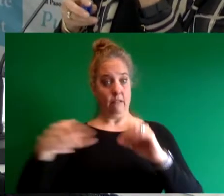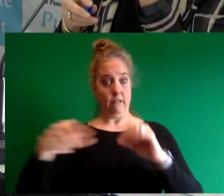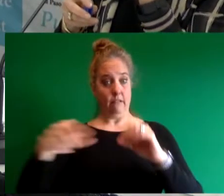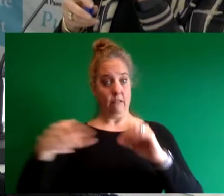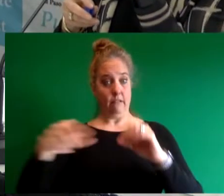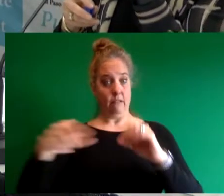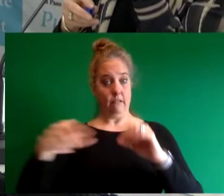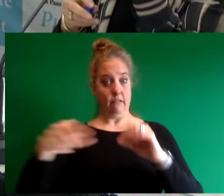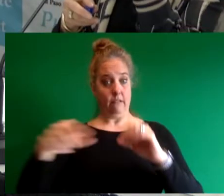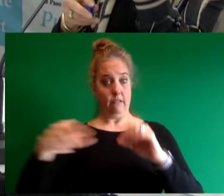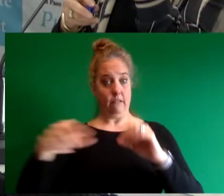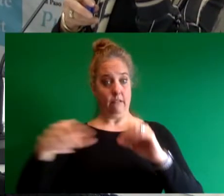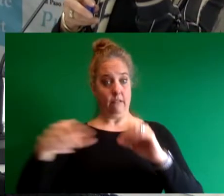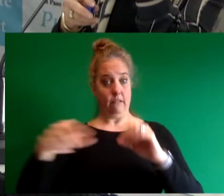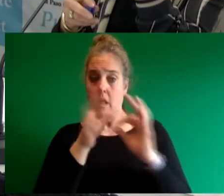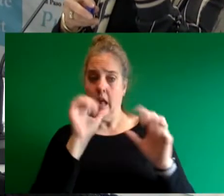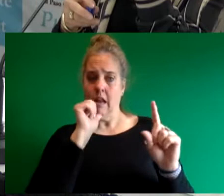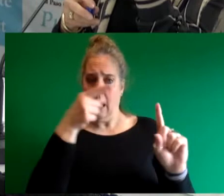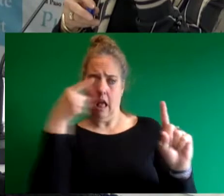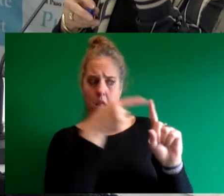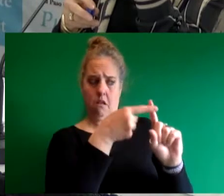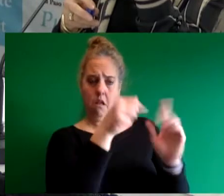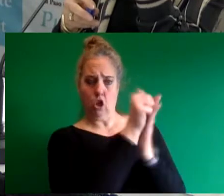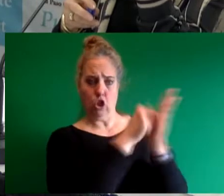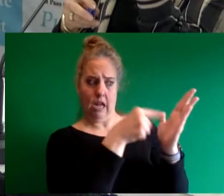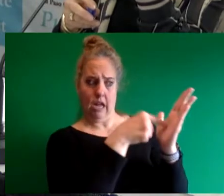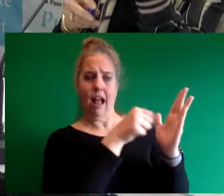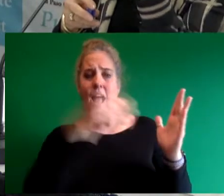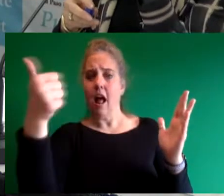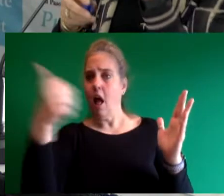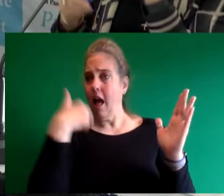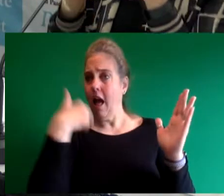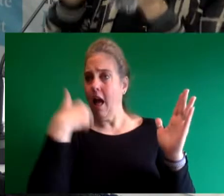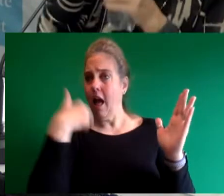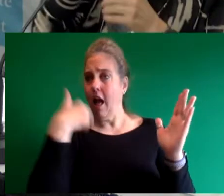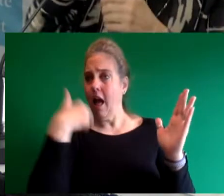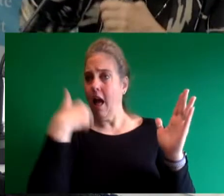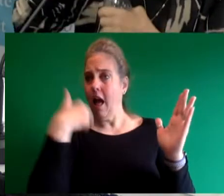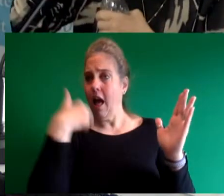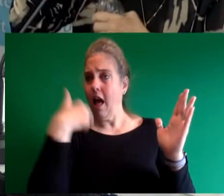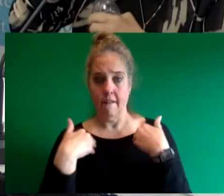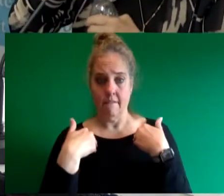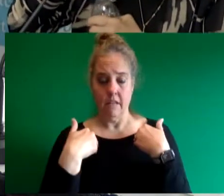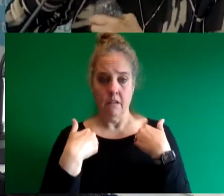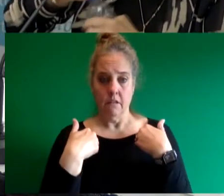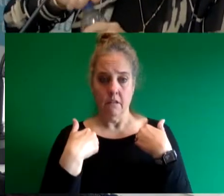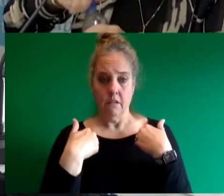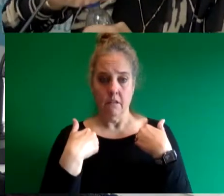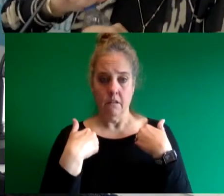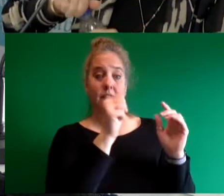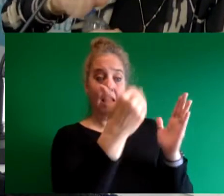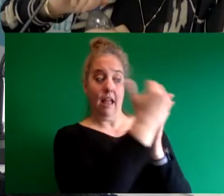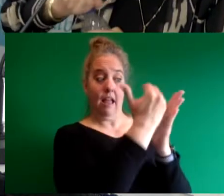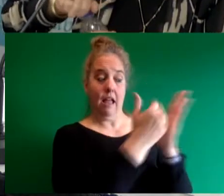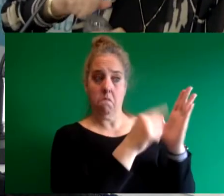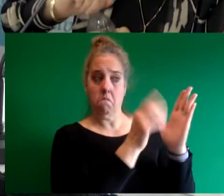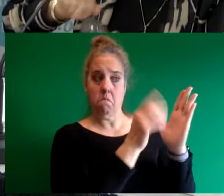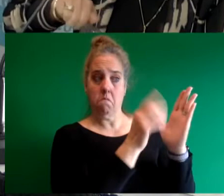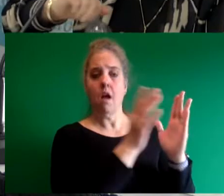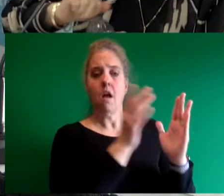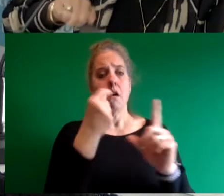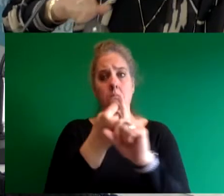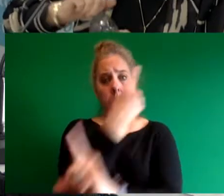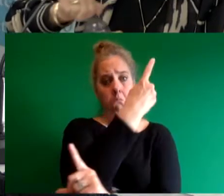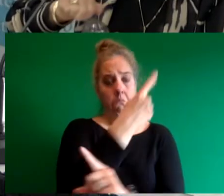speak on items not on the agenda? And how about virtually? We got anybody? Nope. Okay, all